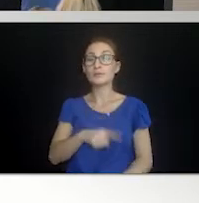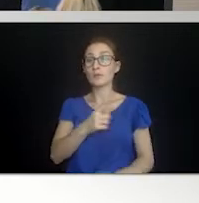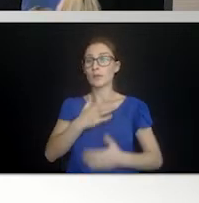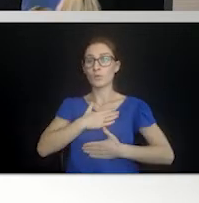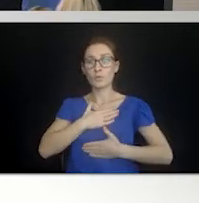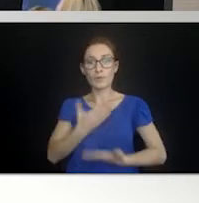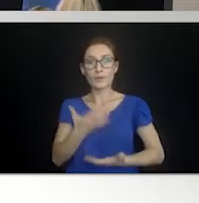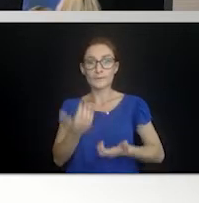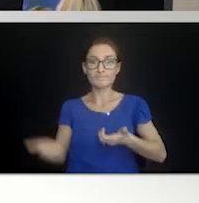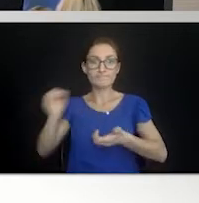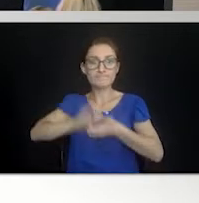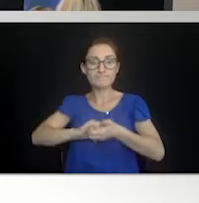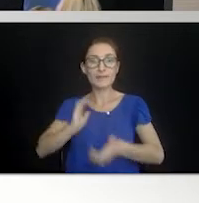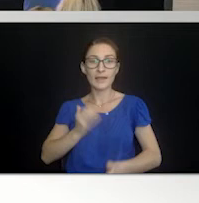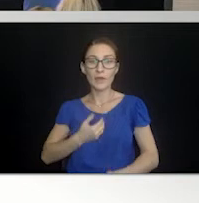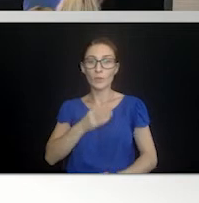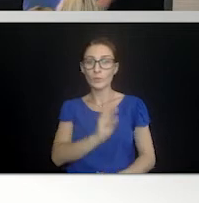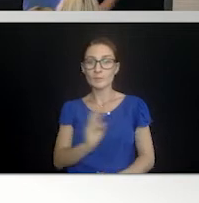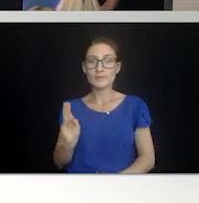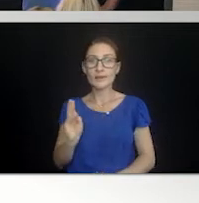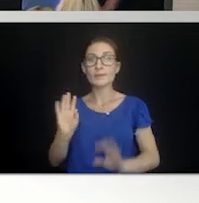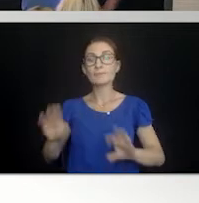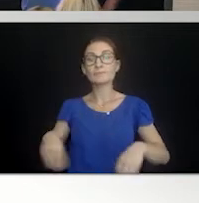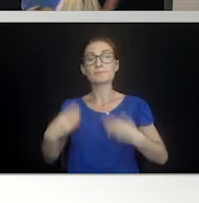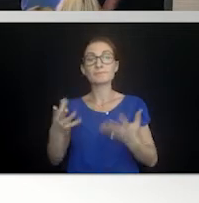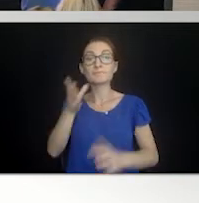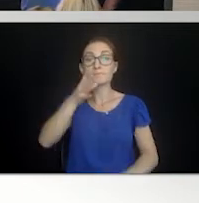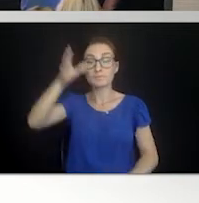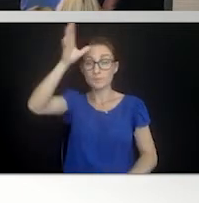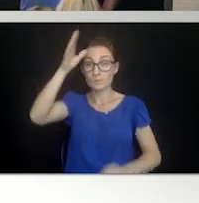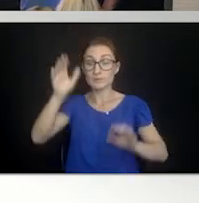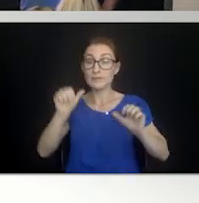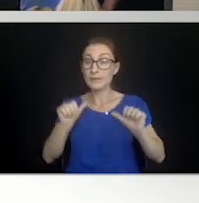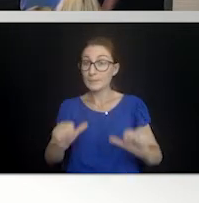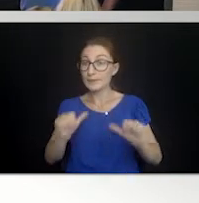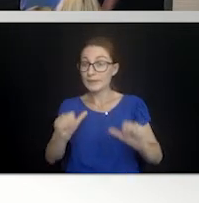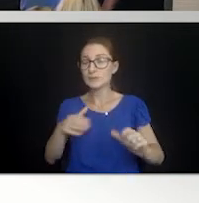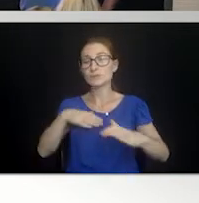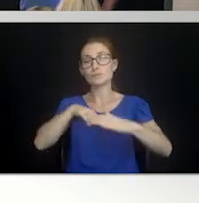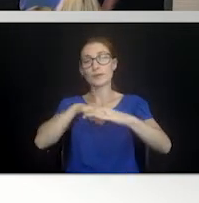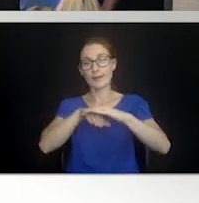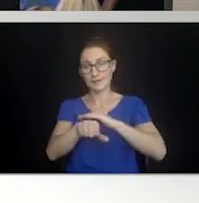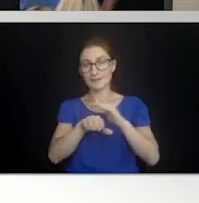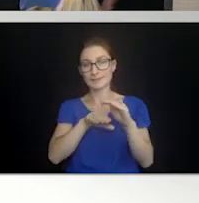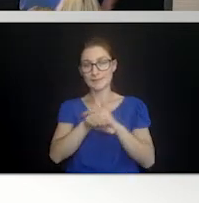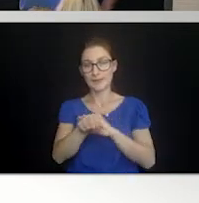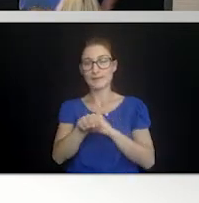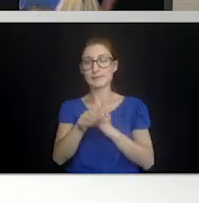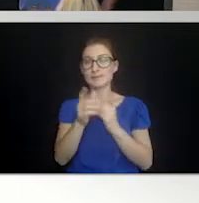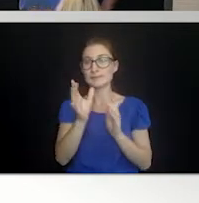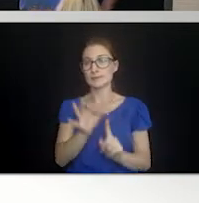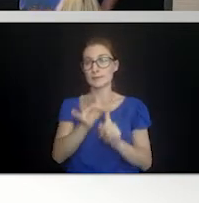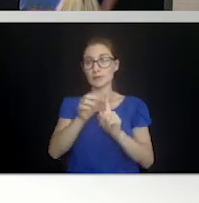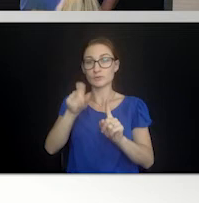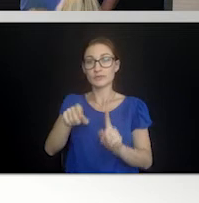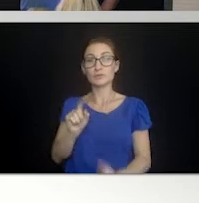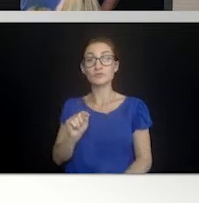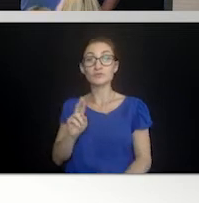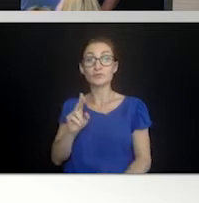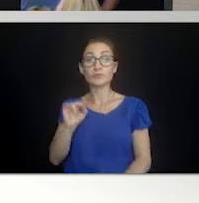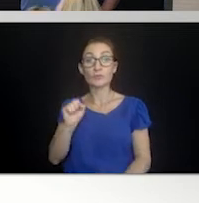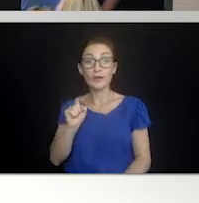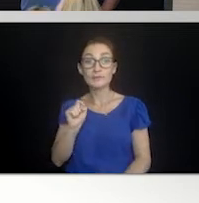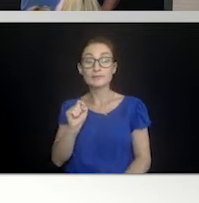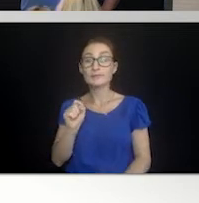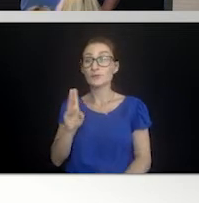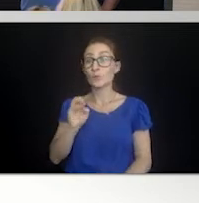to participate on our platform and give parents the ability to get access to special